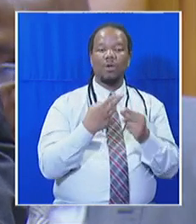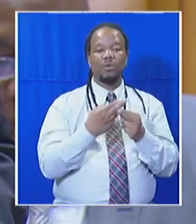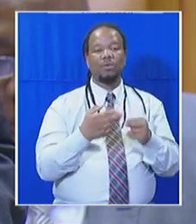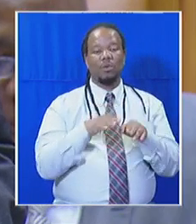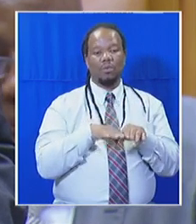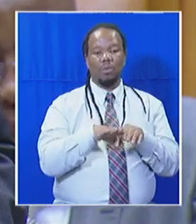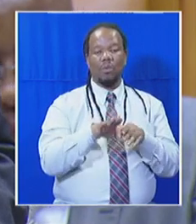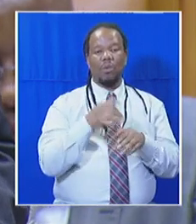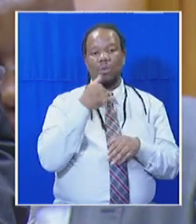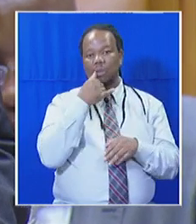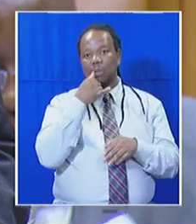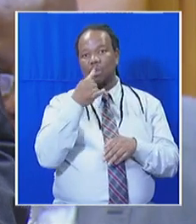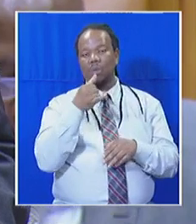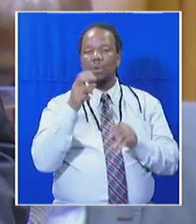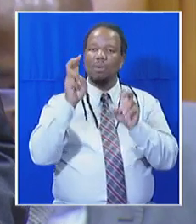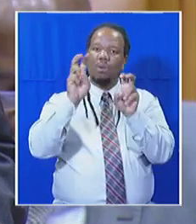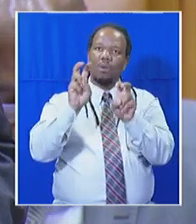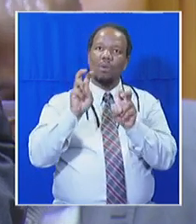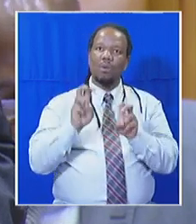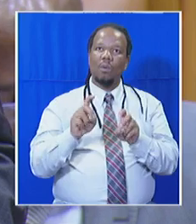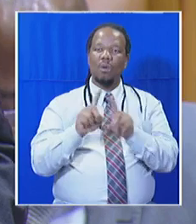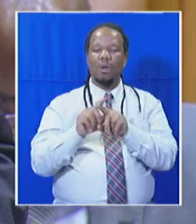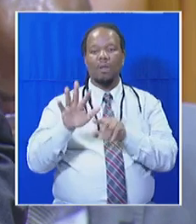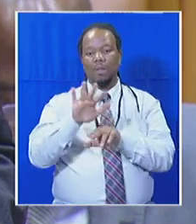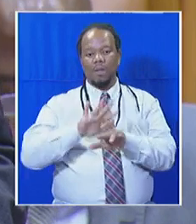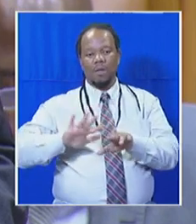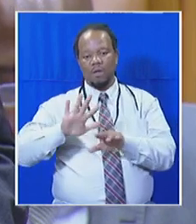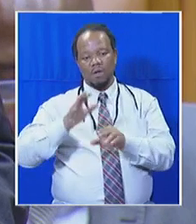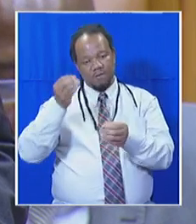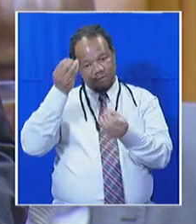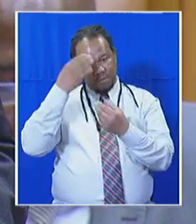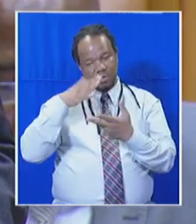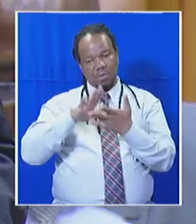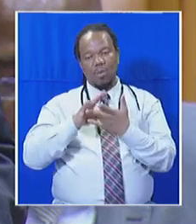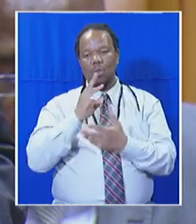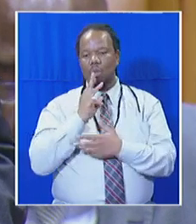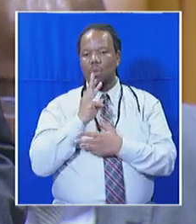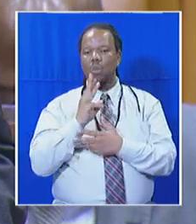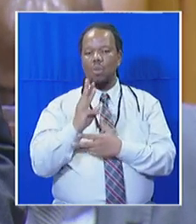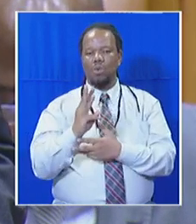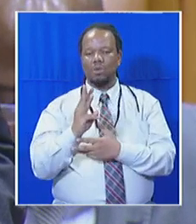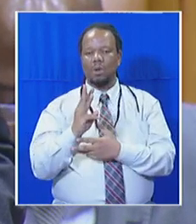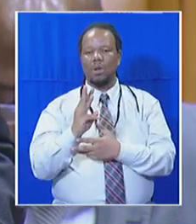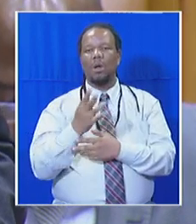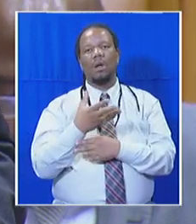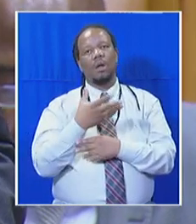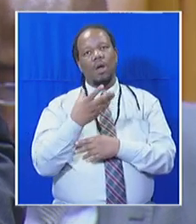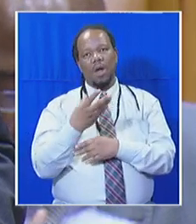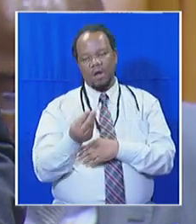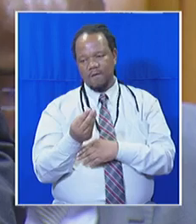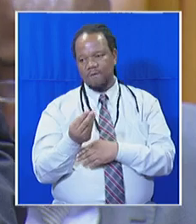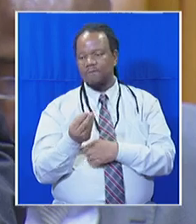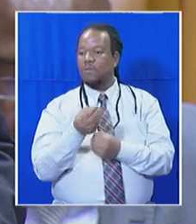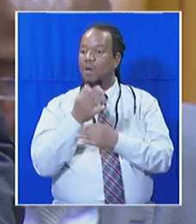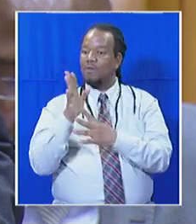telephone, electricity, geographic information, water are made available in order to allow easy